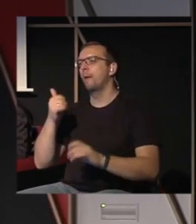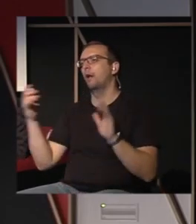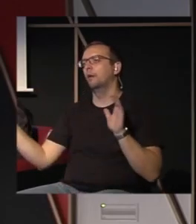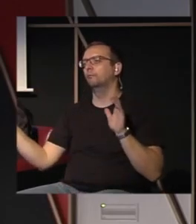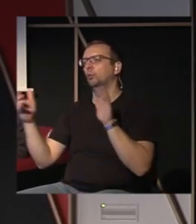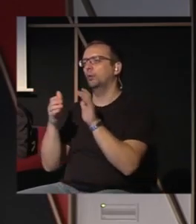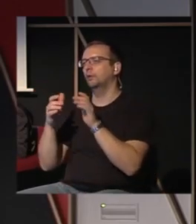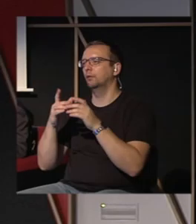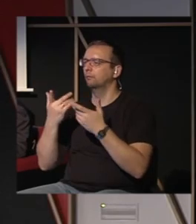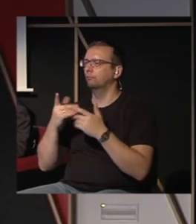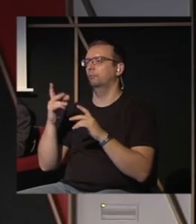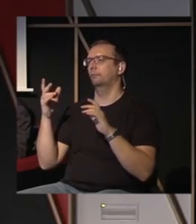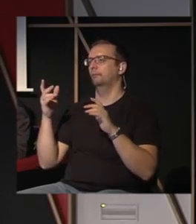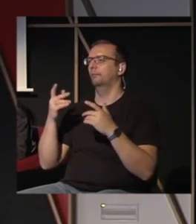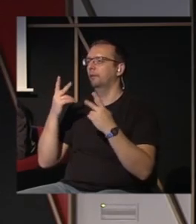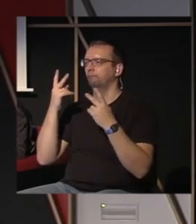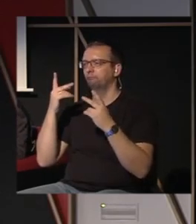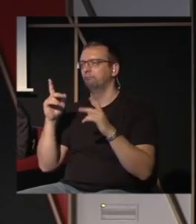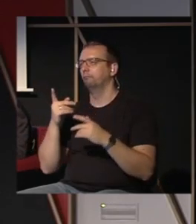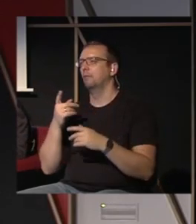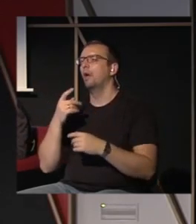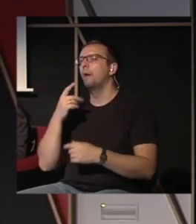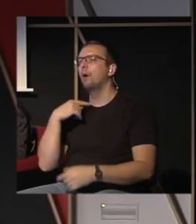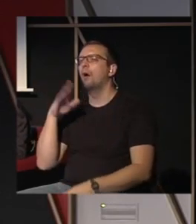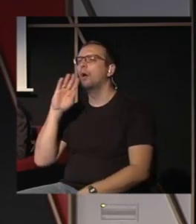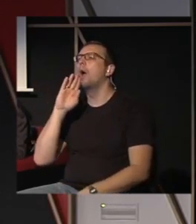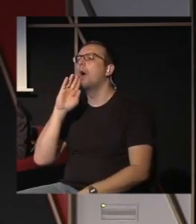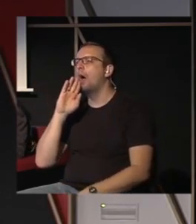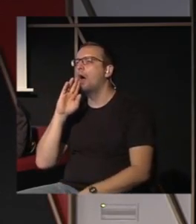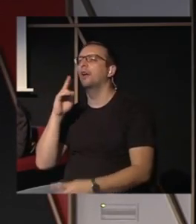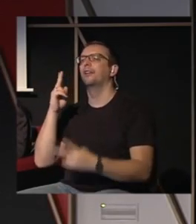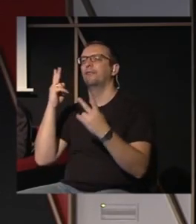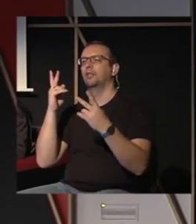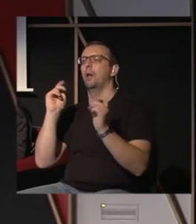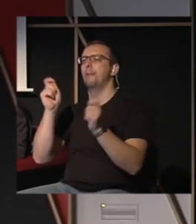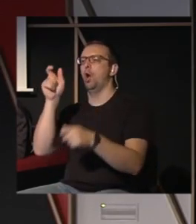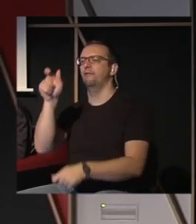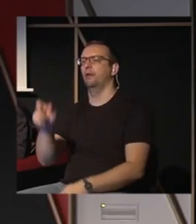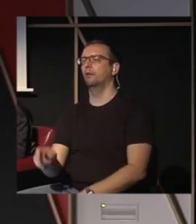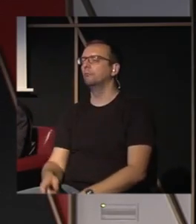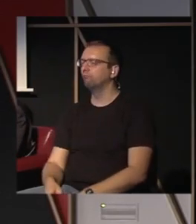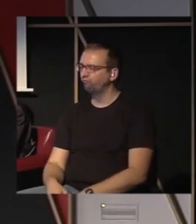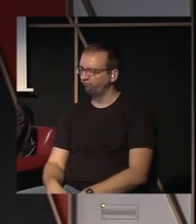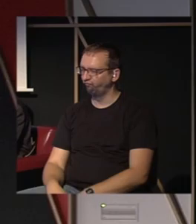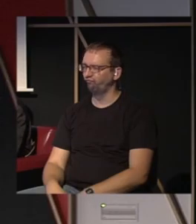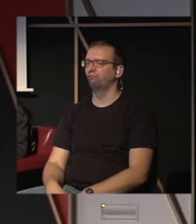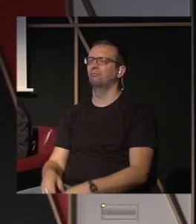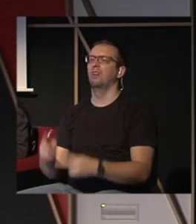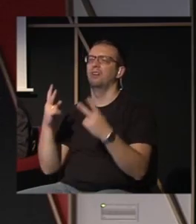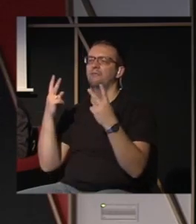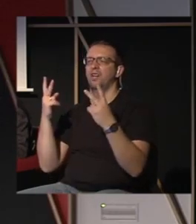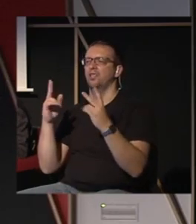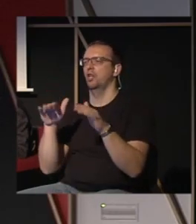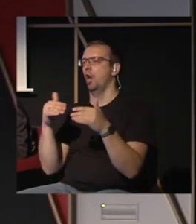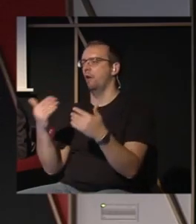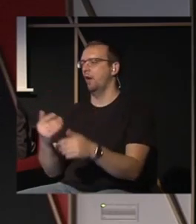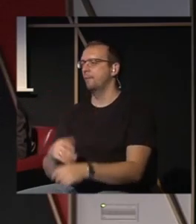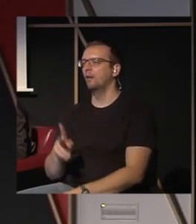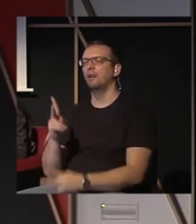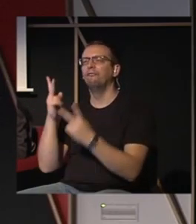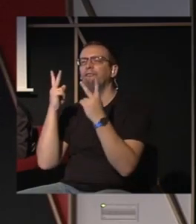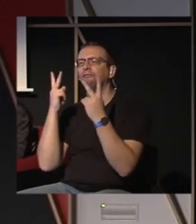access officer role is a very much rewarding role from an emotional point of view. And I mean, it's